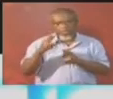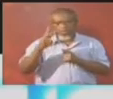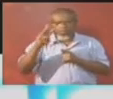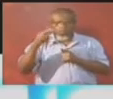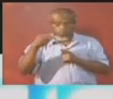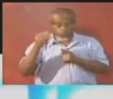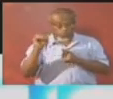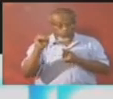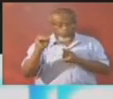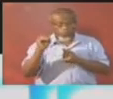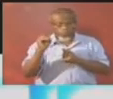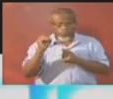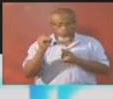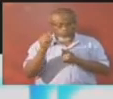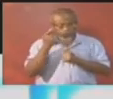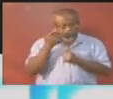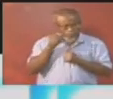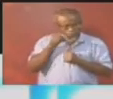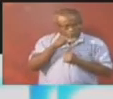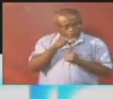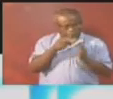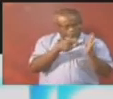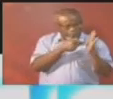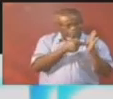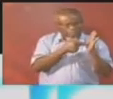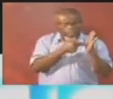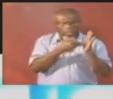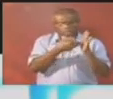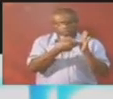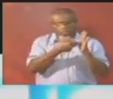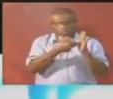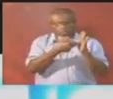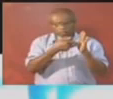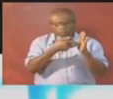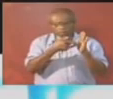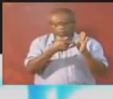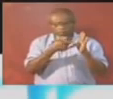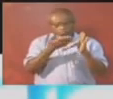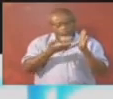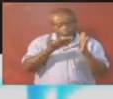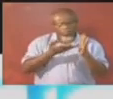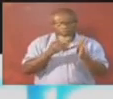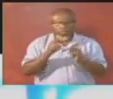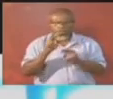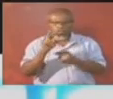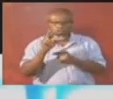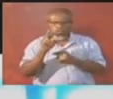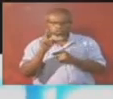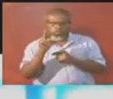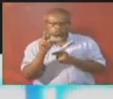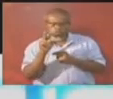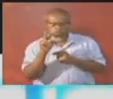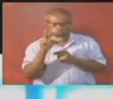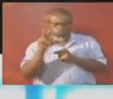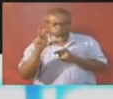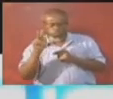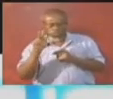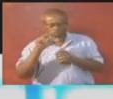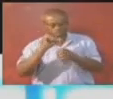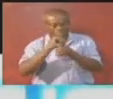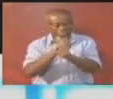report saying that the death toll globally from COVID-19 could be up to 2 to 3 times higher than what is